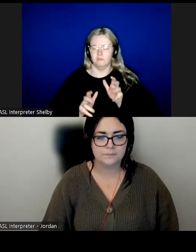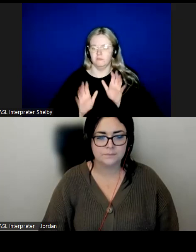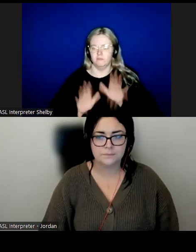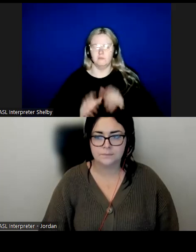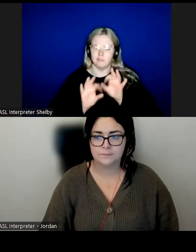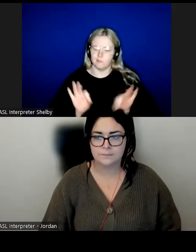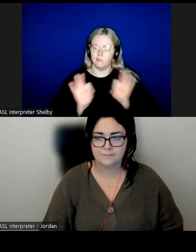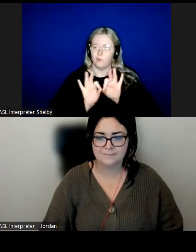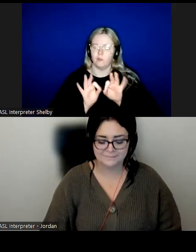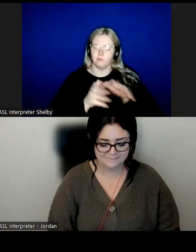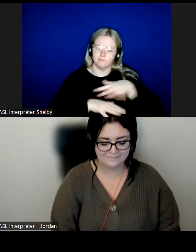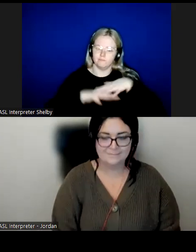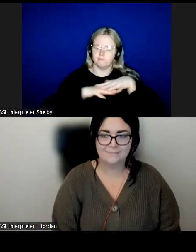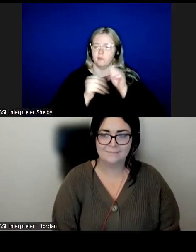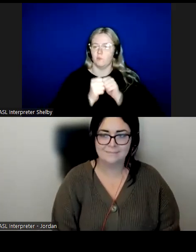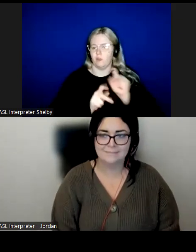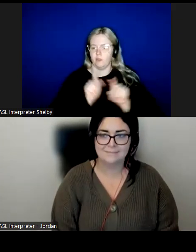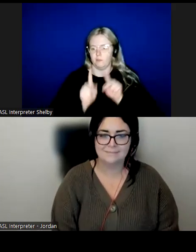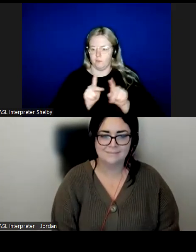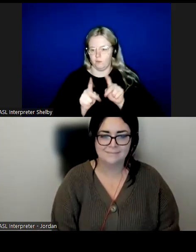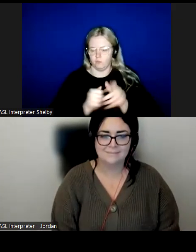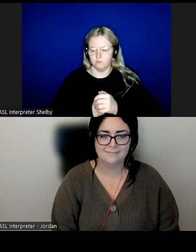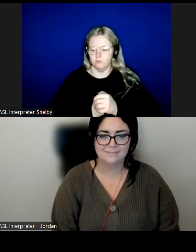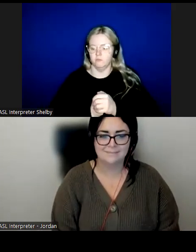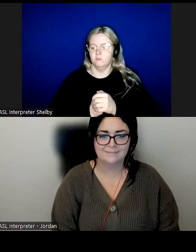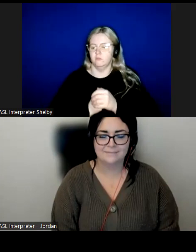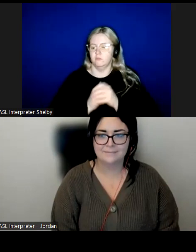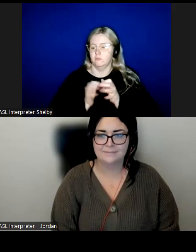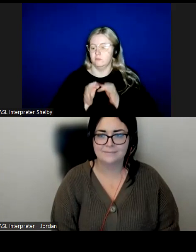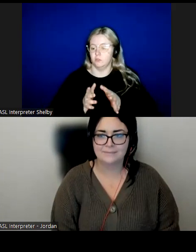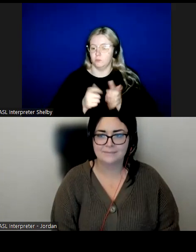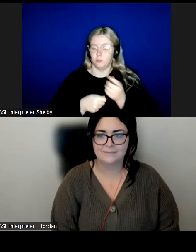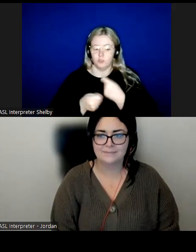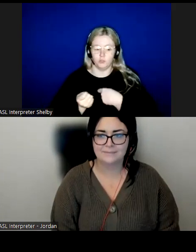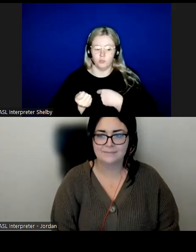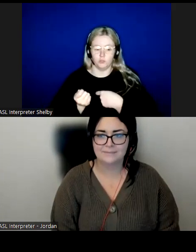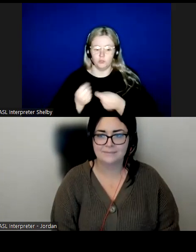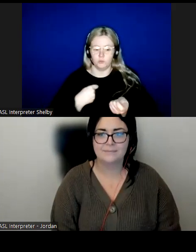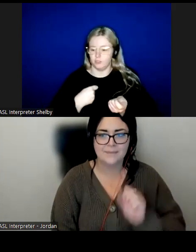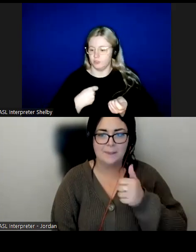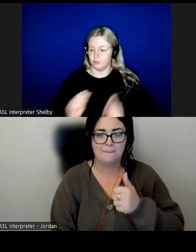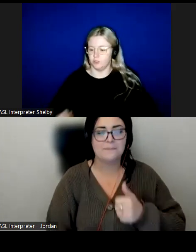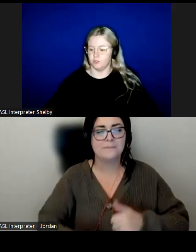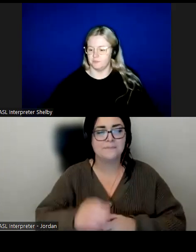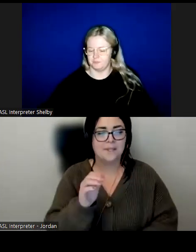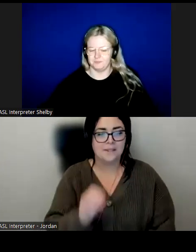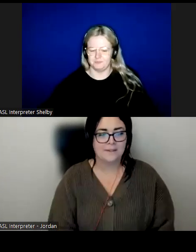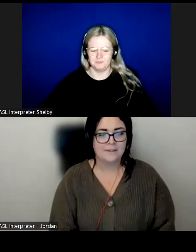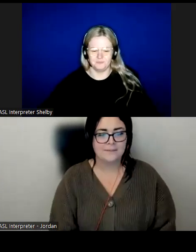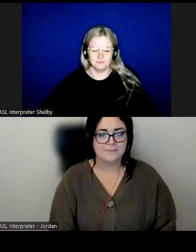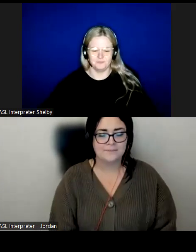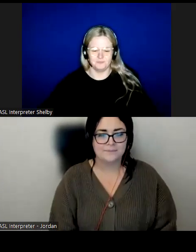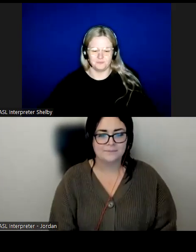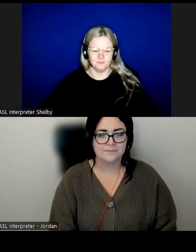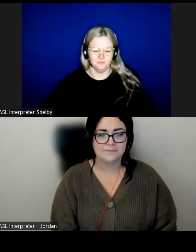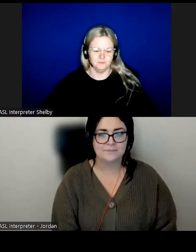grief. I often talk to people who, if we can work a little bit on being less isolated and making